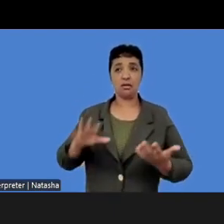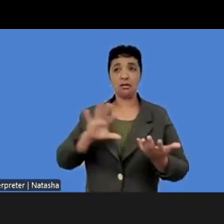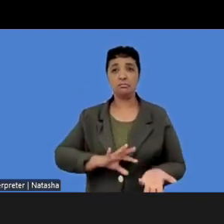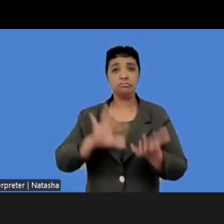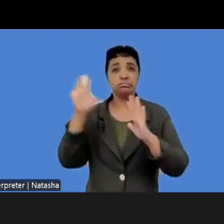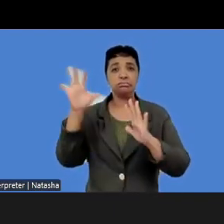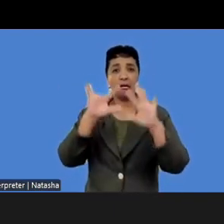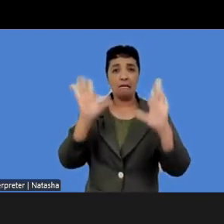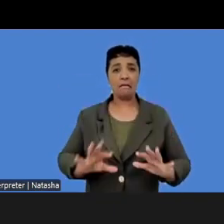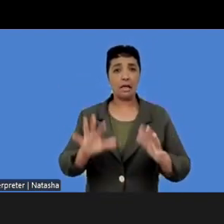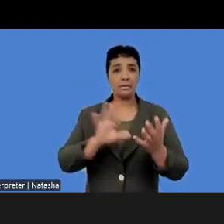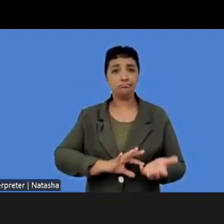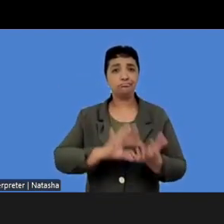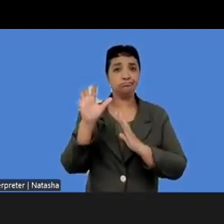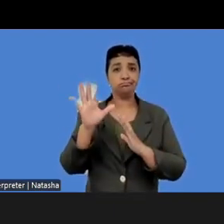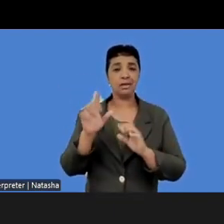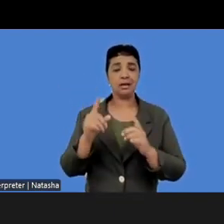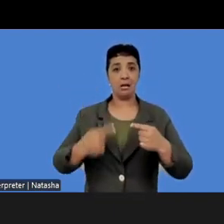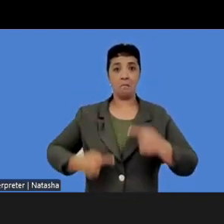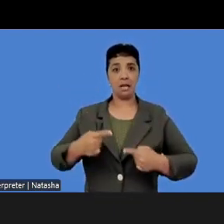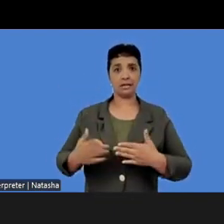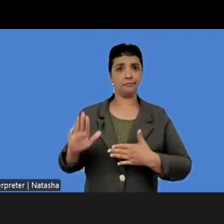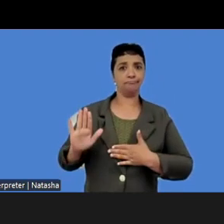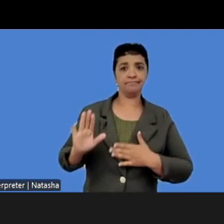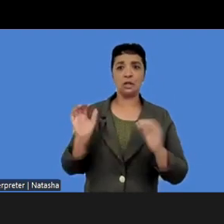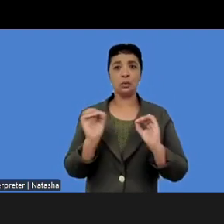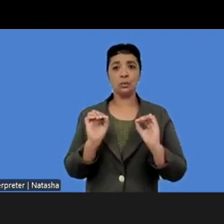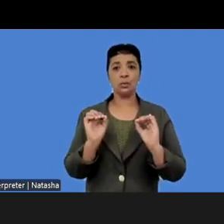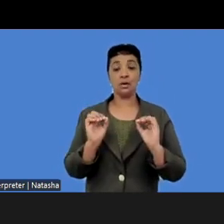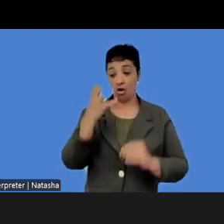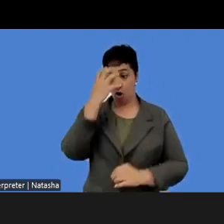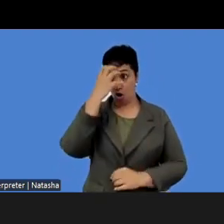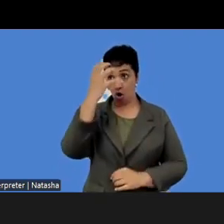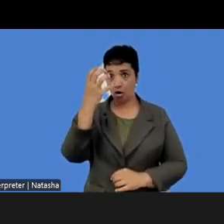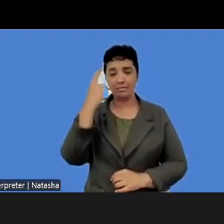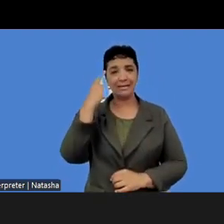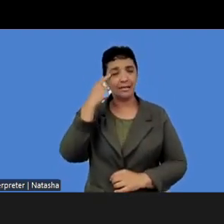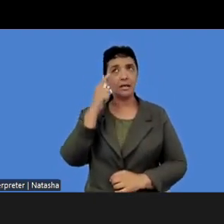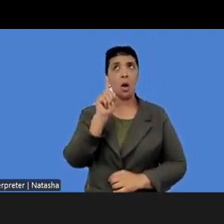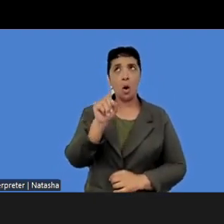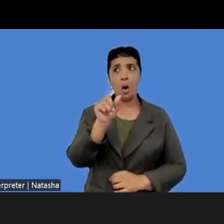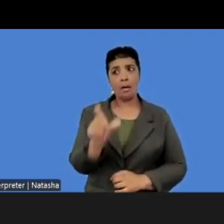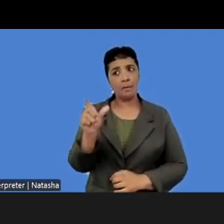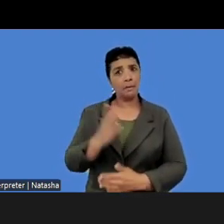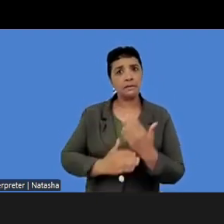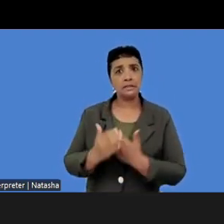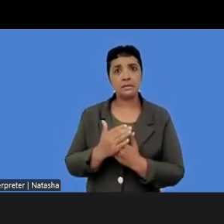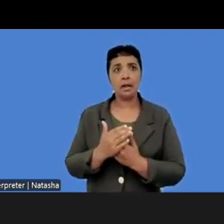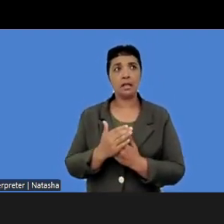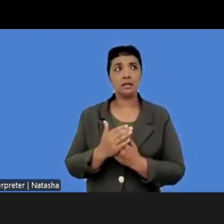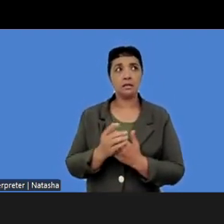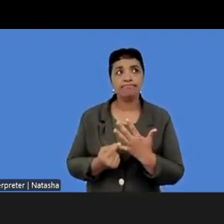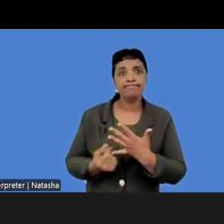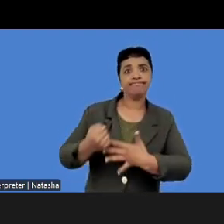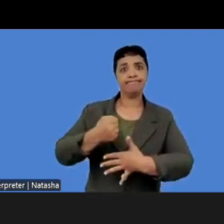crisis, whatever it may be. And states just do not consider persons with disabilities in any of those relief